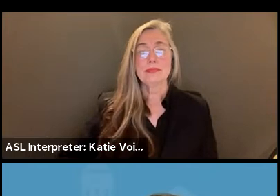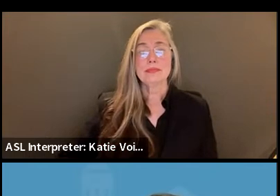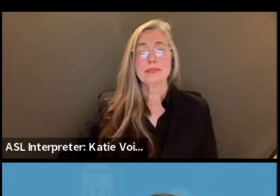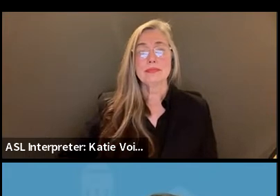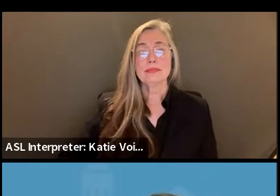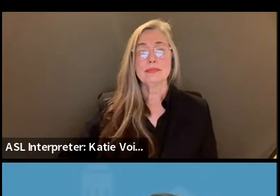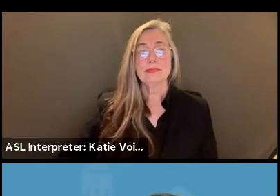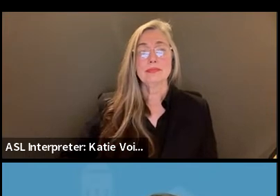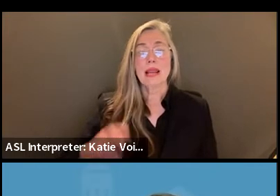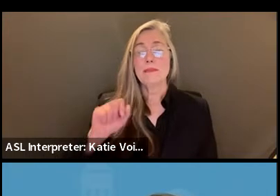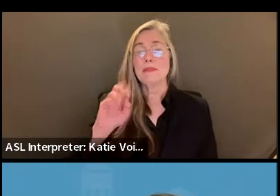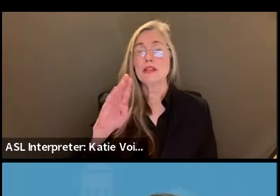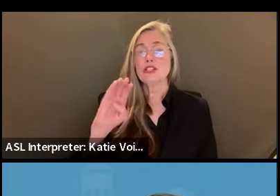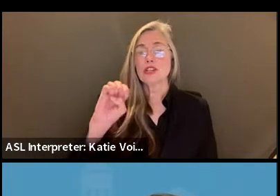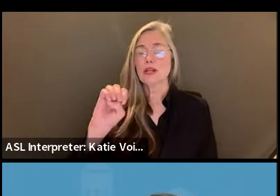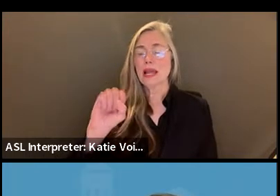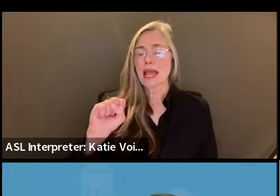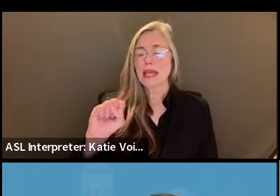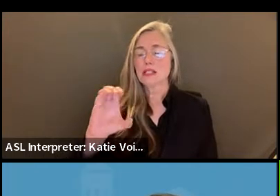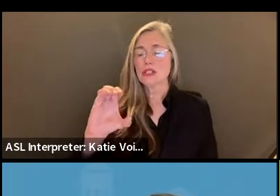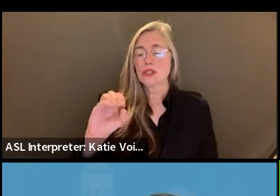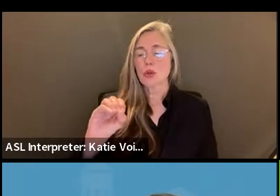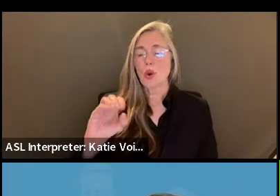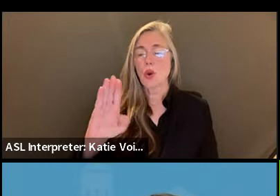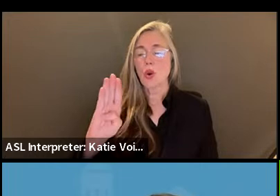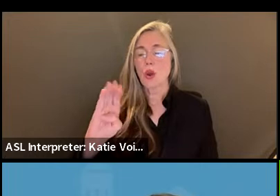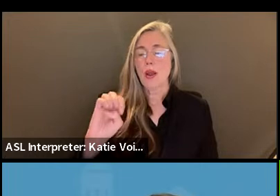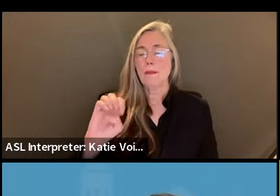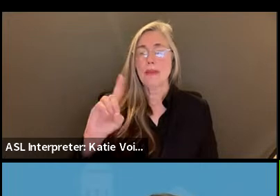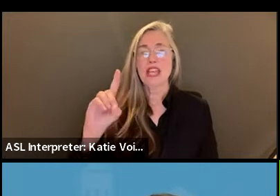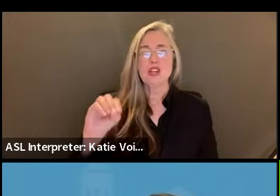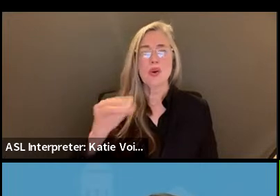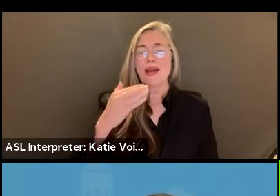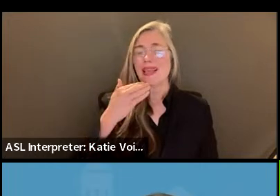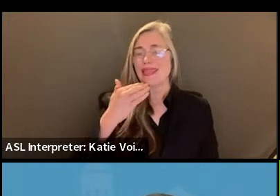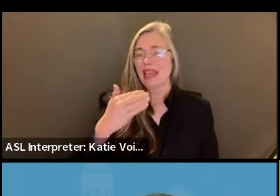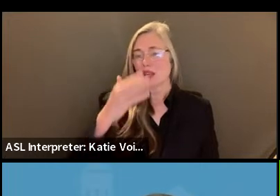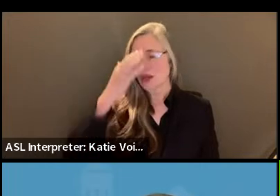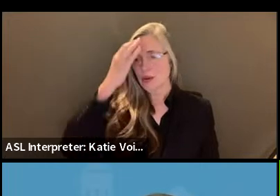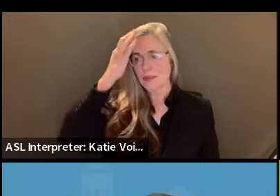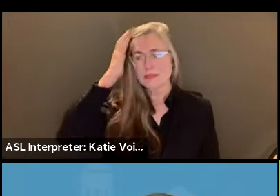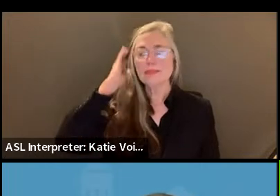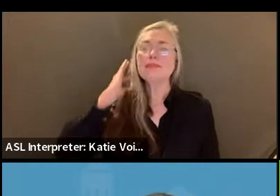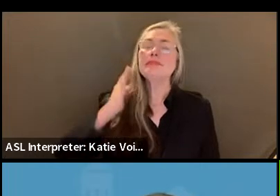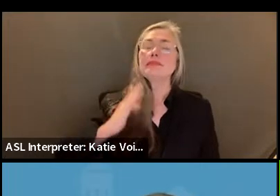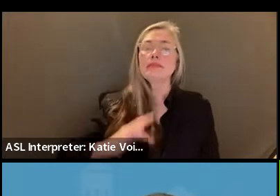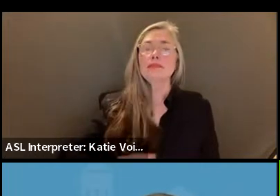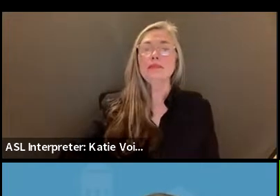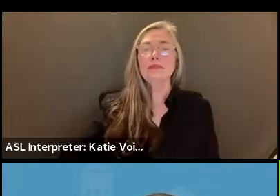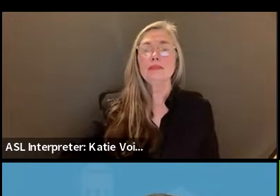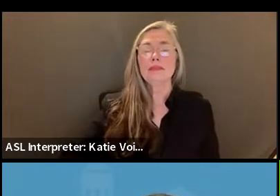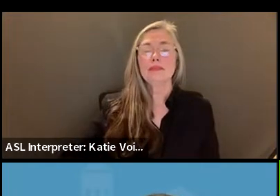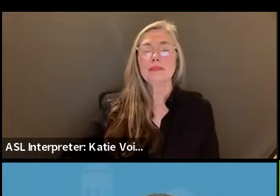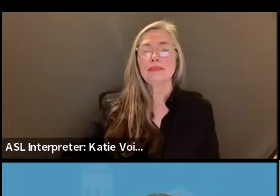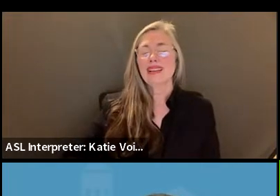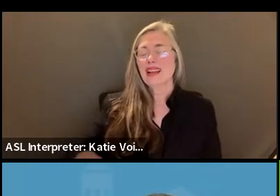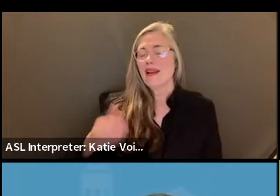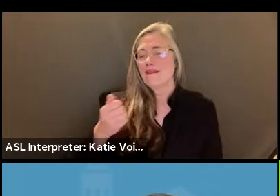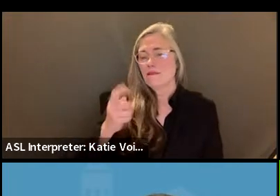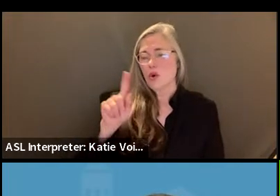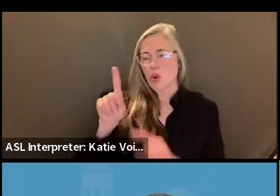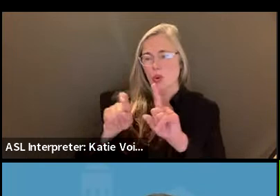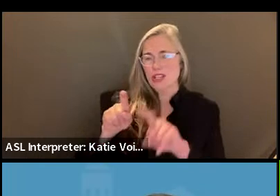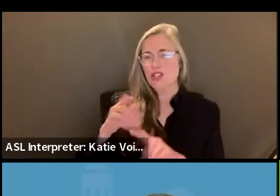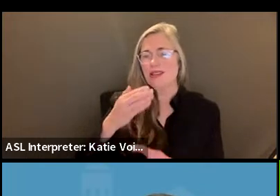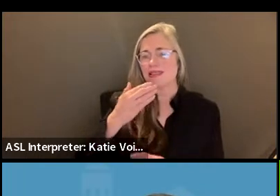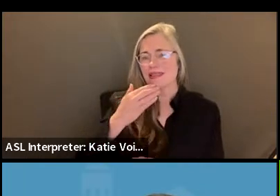Mr. Escobedo. Thank you. So a couple of questions. Thank you, Mr.